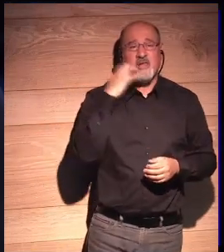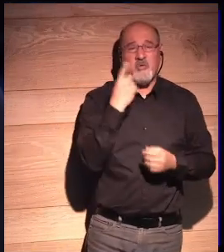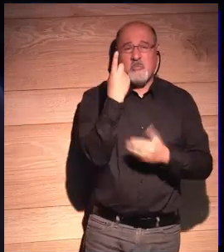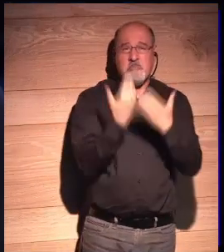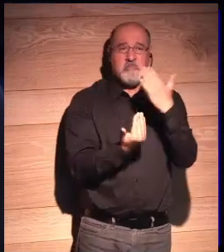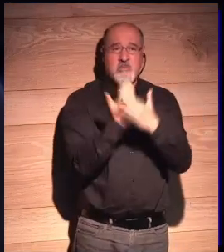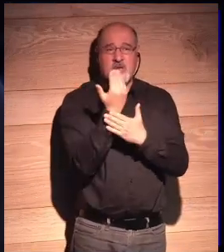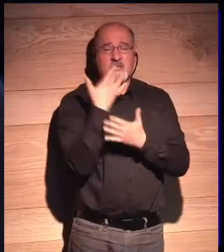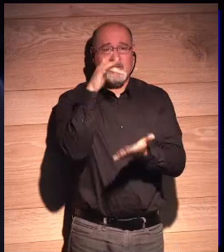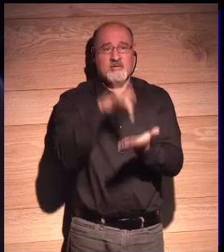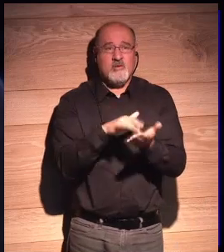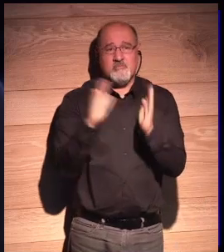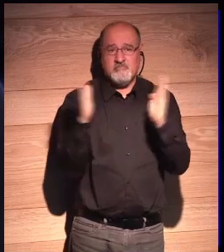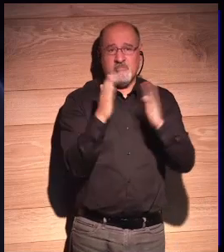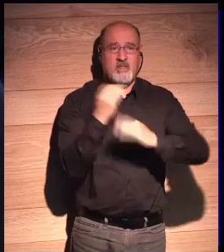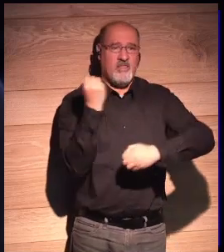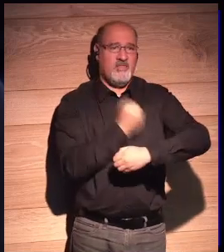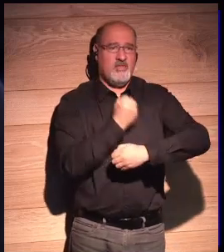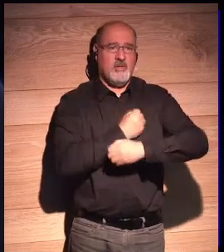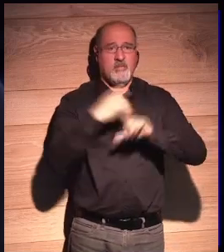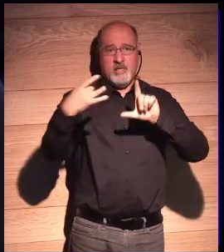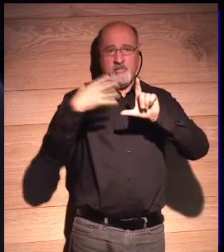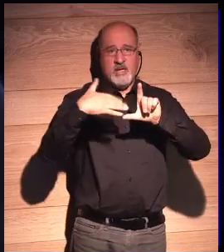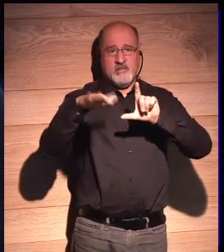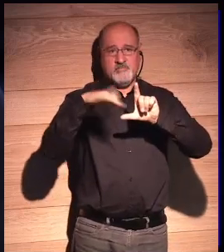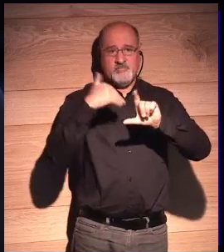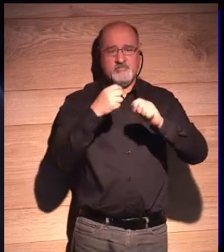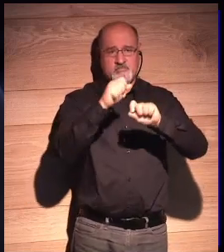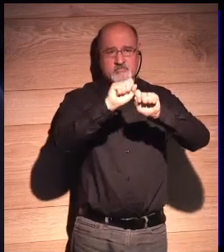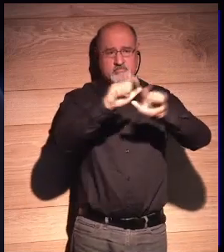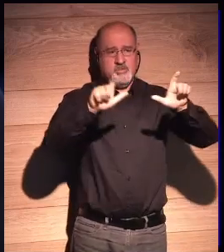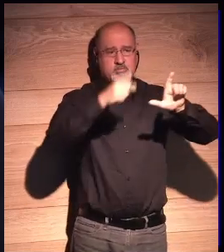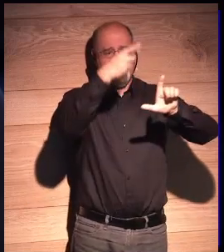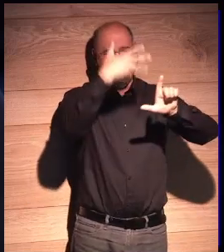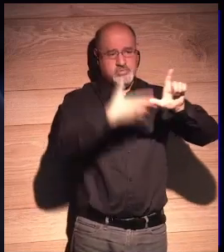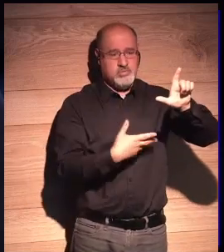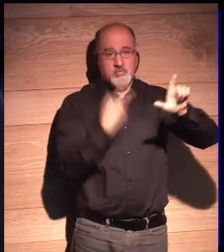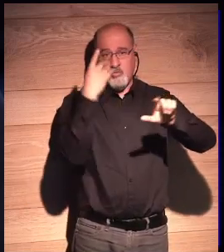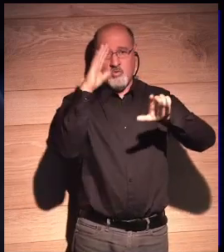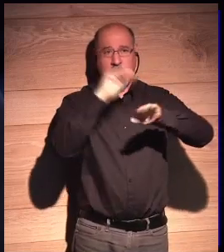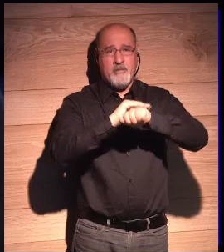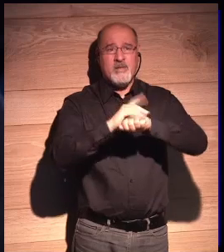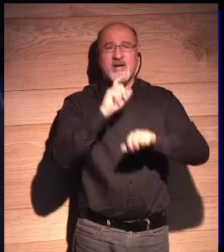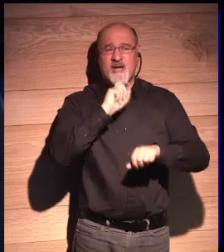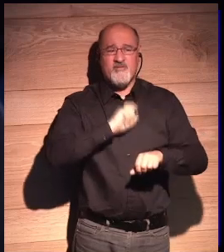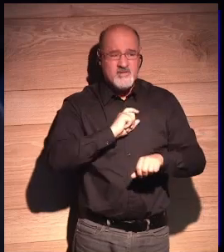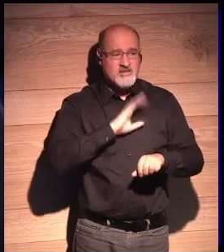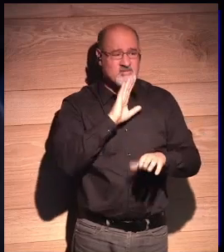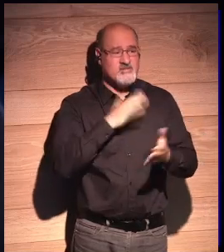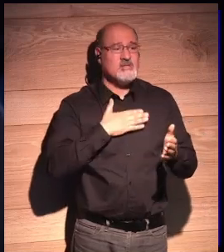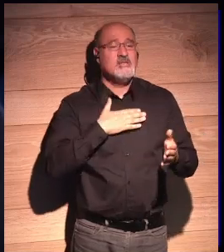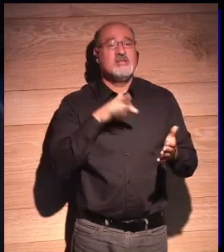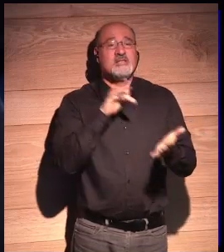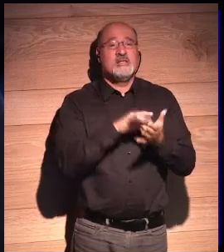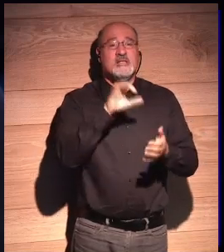and a friend of mine said, "Oh, you never told me about the Shia LaBeouf thing," and that was it. That was the